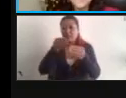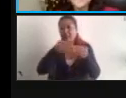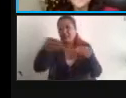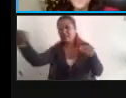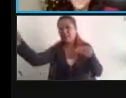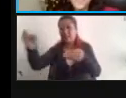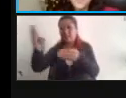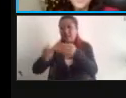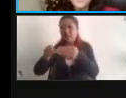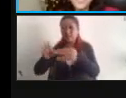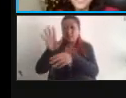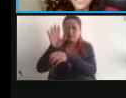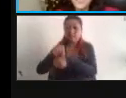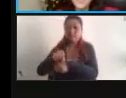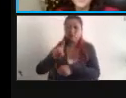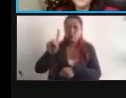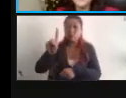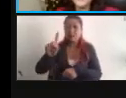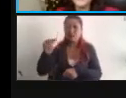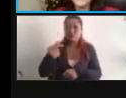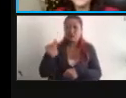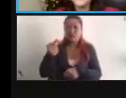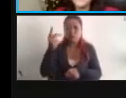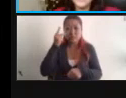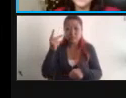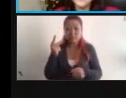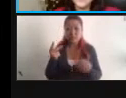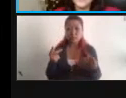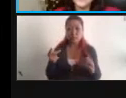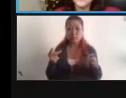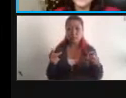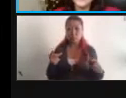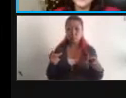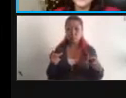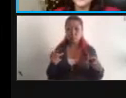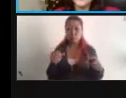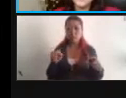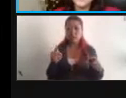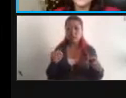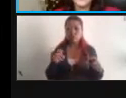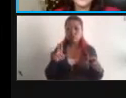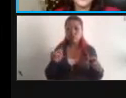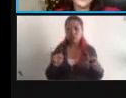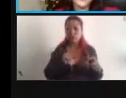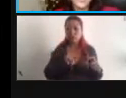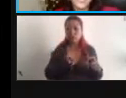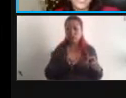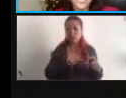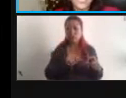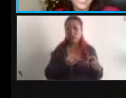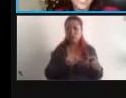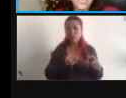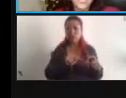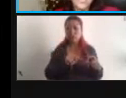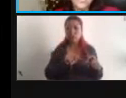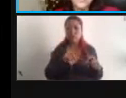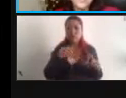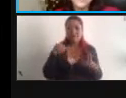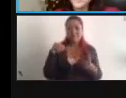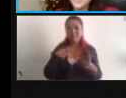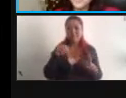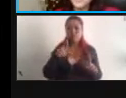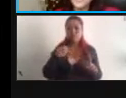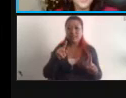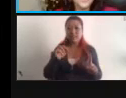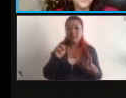1G. You see an icon in blue that's an astronaut that she is being subjected to radiation. And